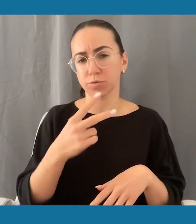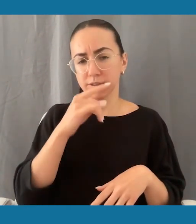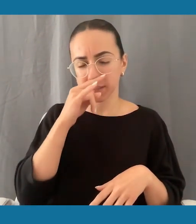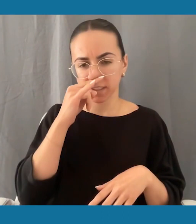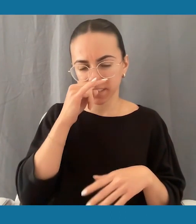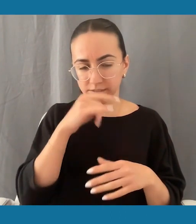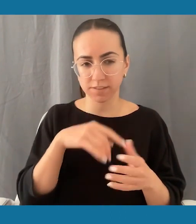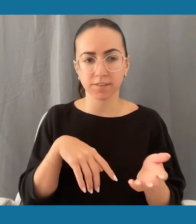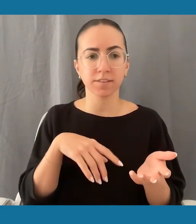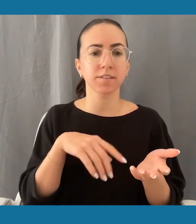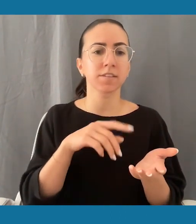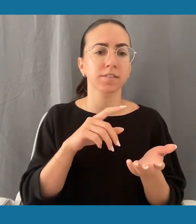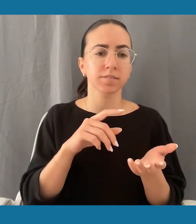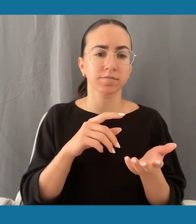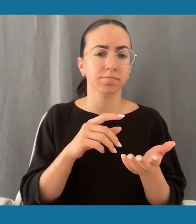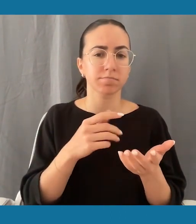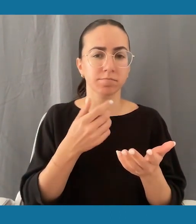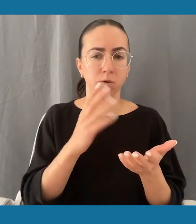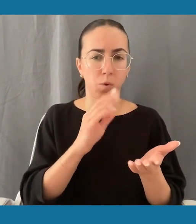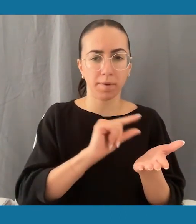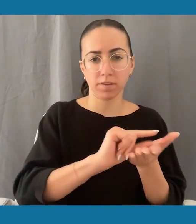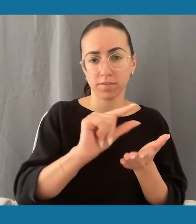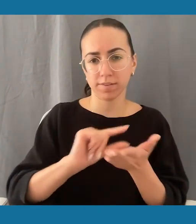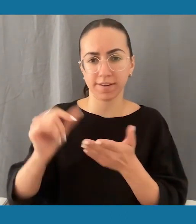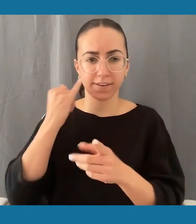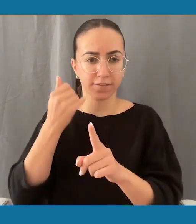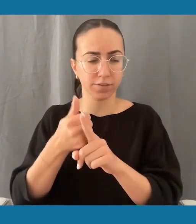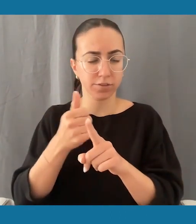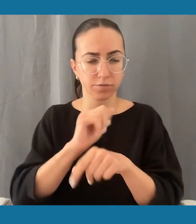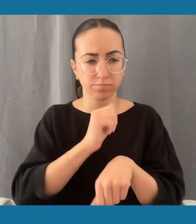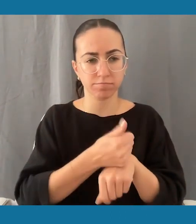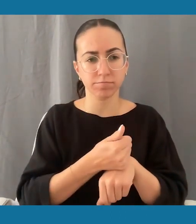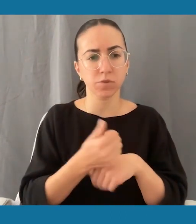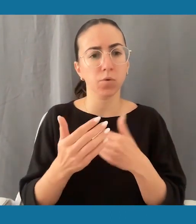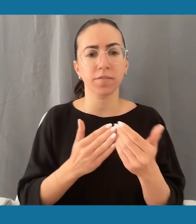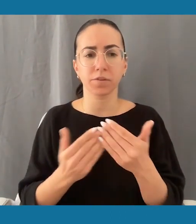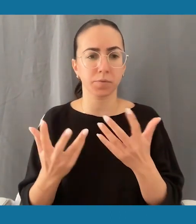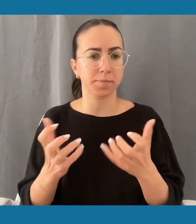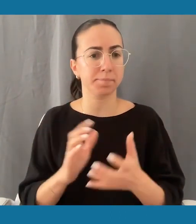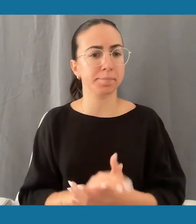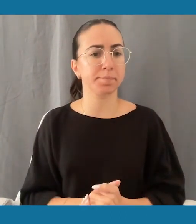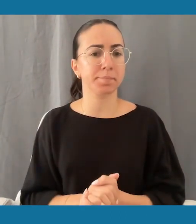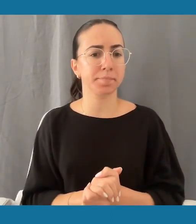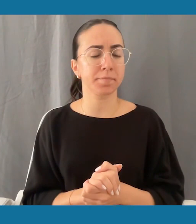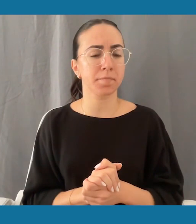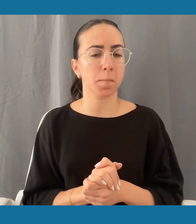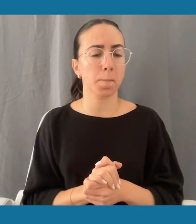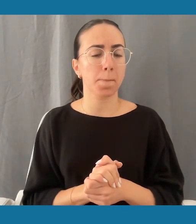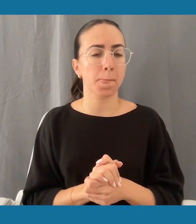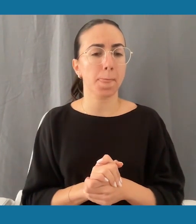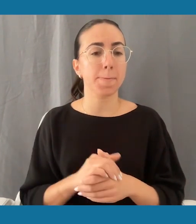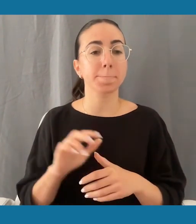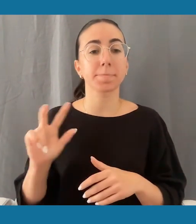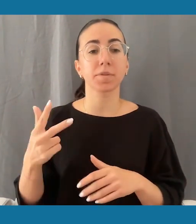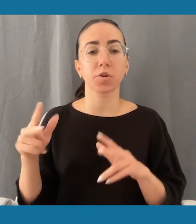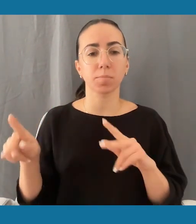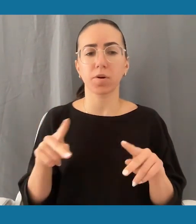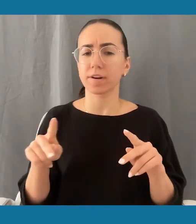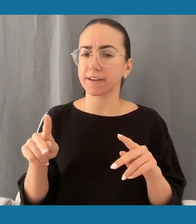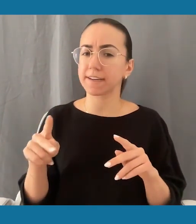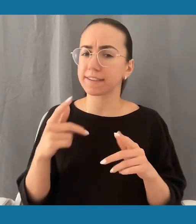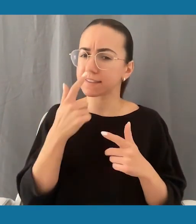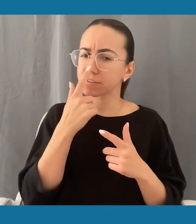kids. They can even go to charities that you may designate or other relatives, whatever you like. Now, a third-party